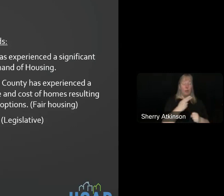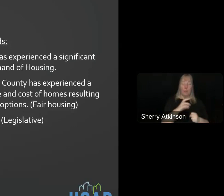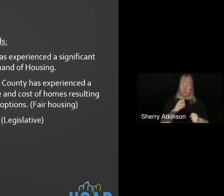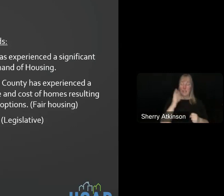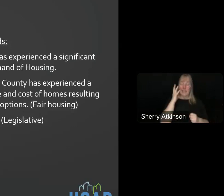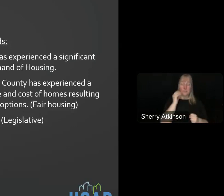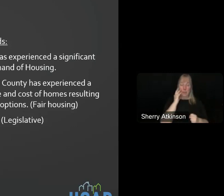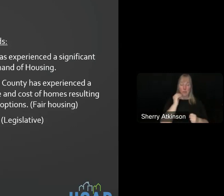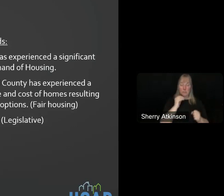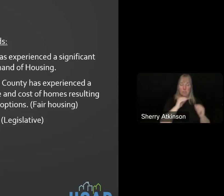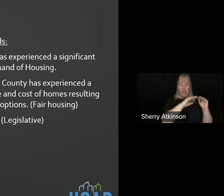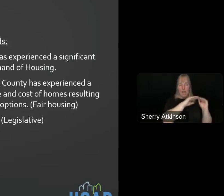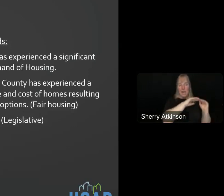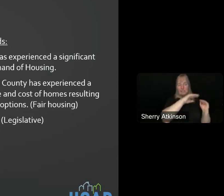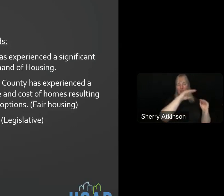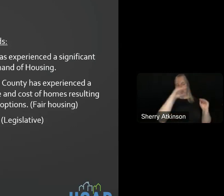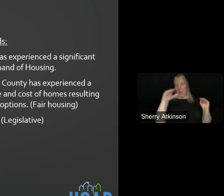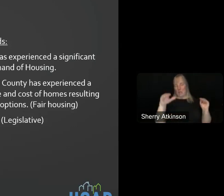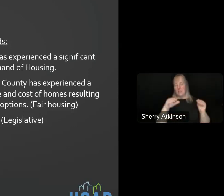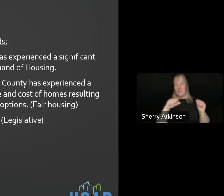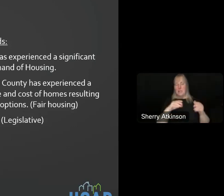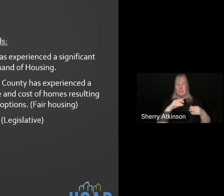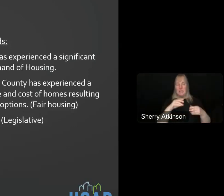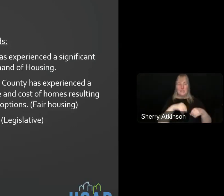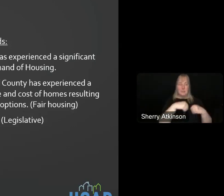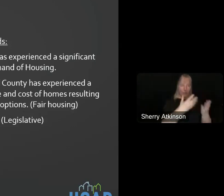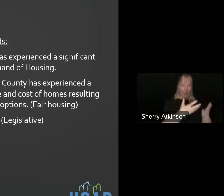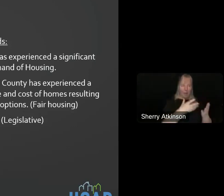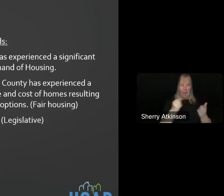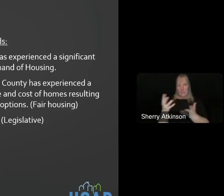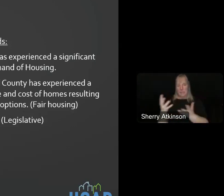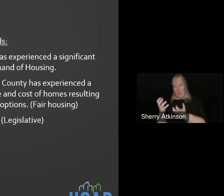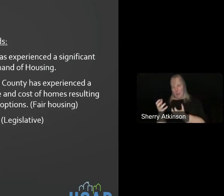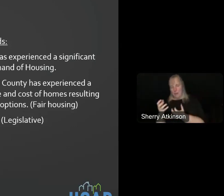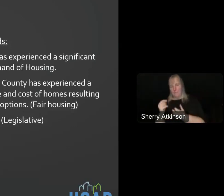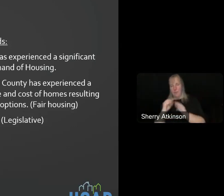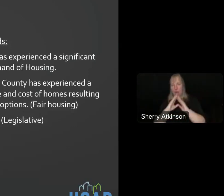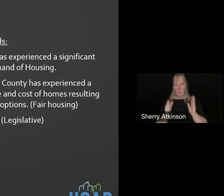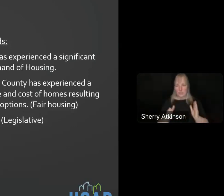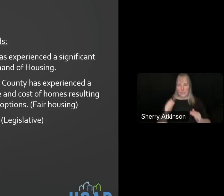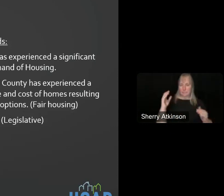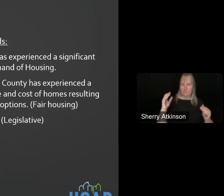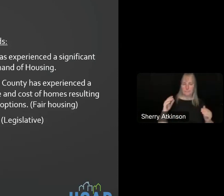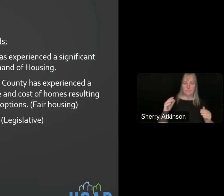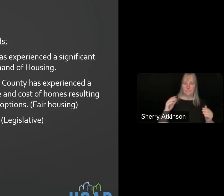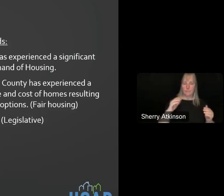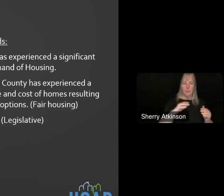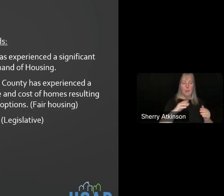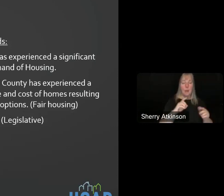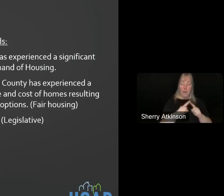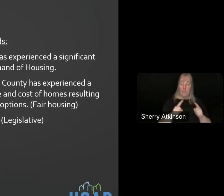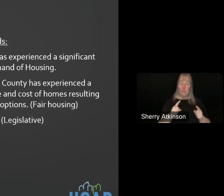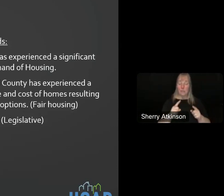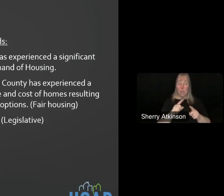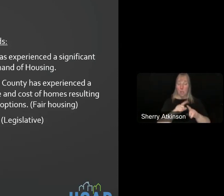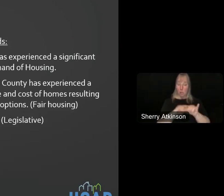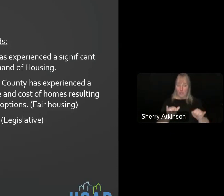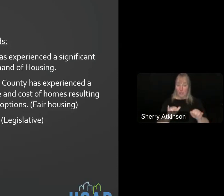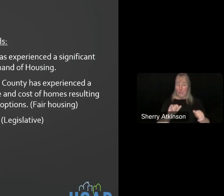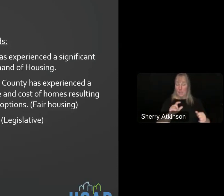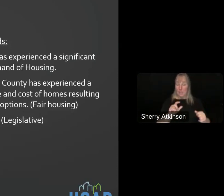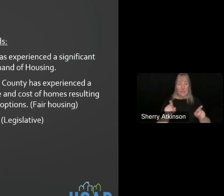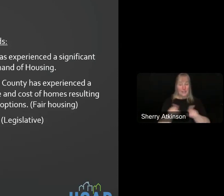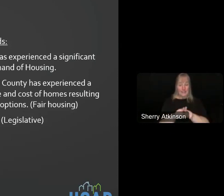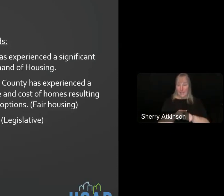a decline in the supply and demand of housing right now. But the concurrently, in the last same 10